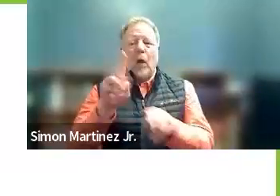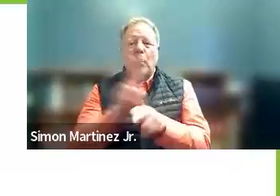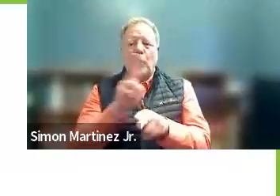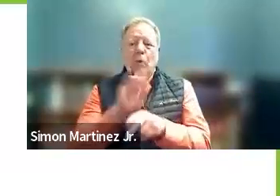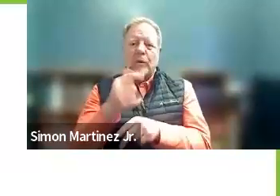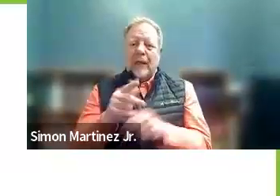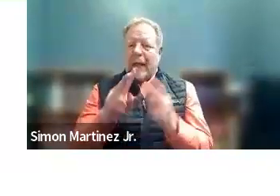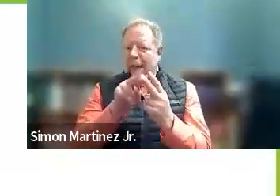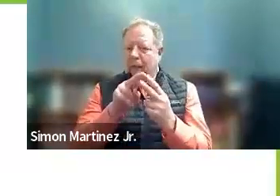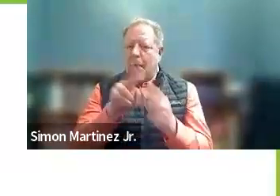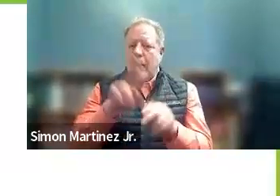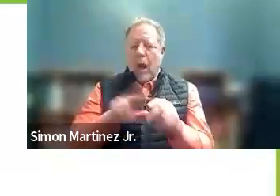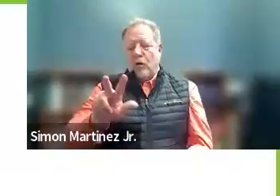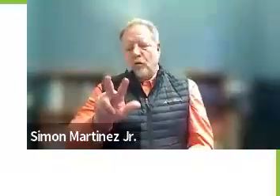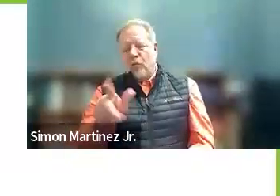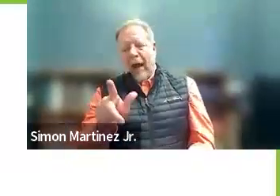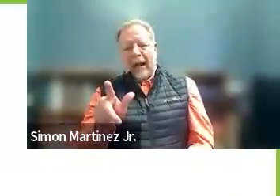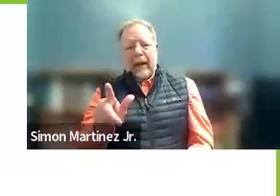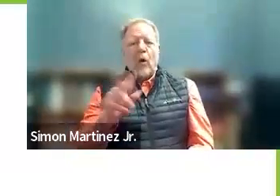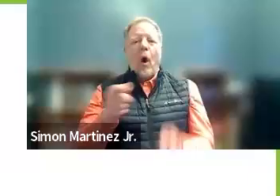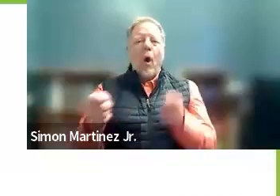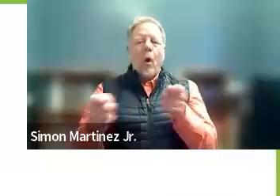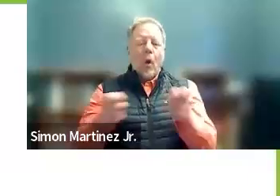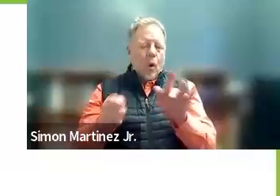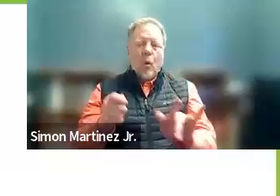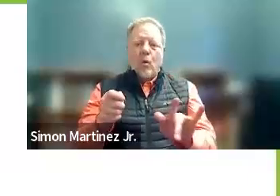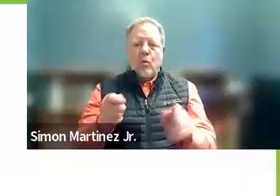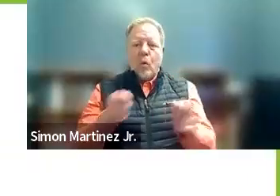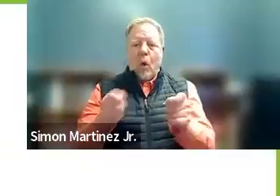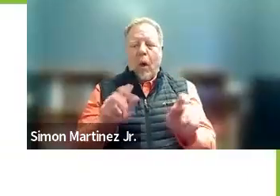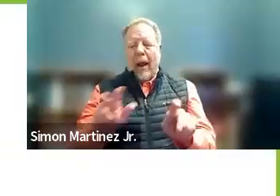like either by right clicking or control clicking